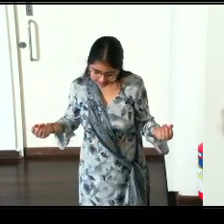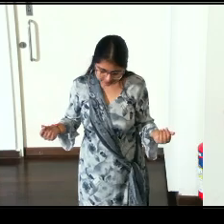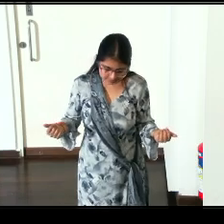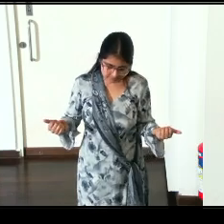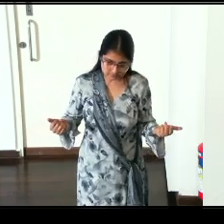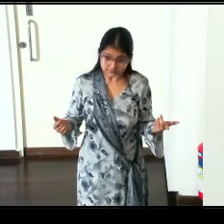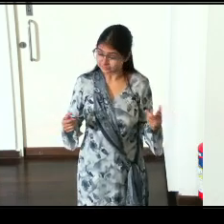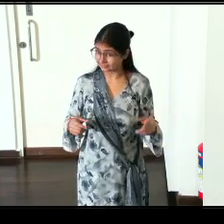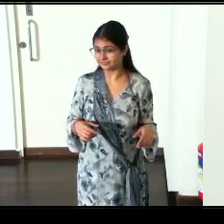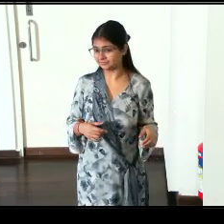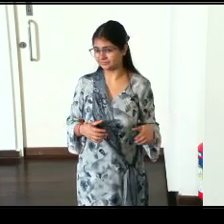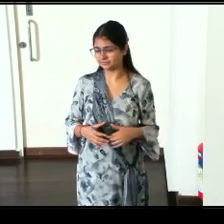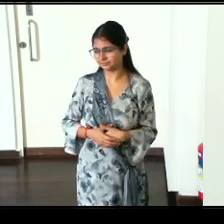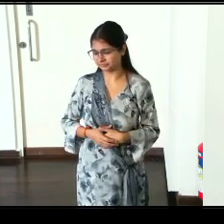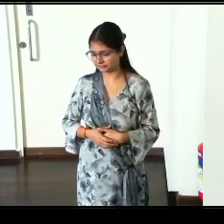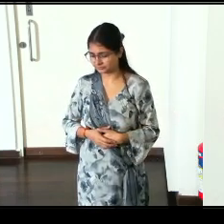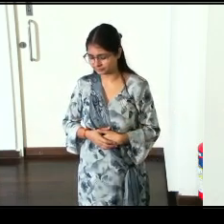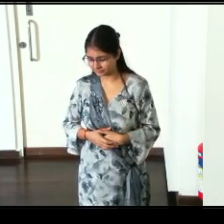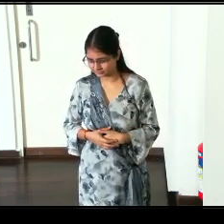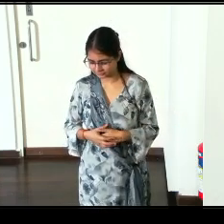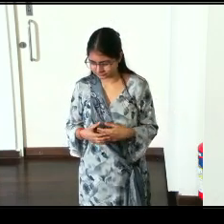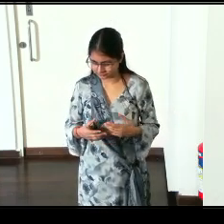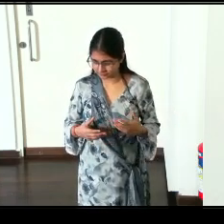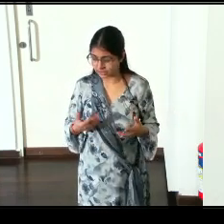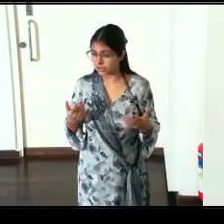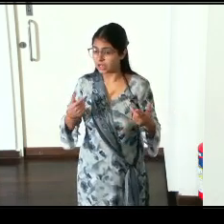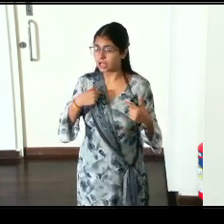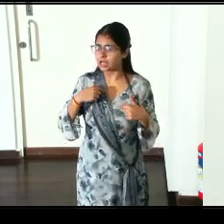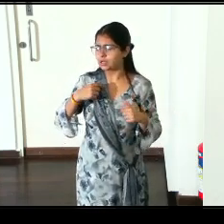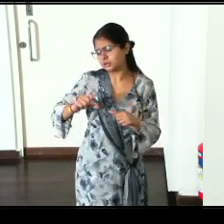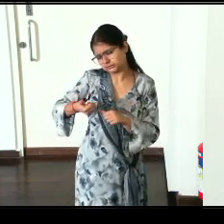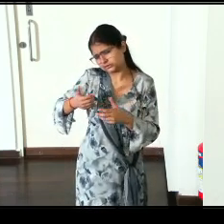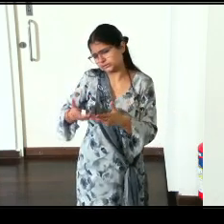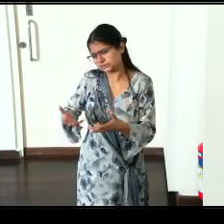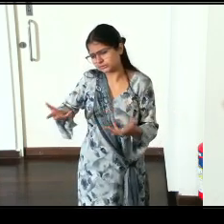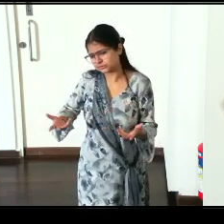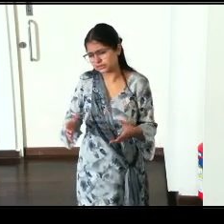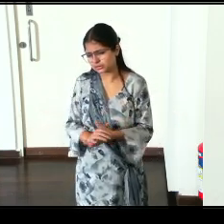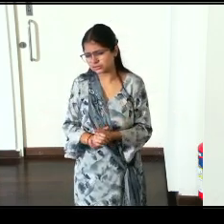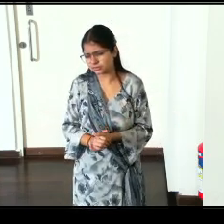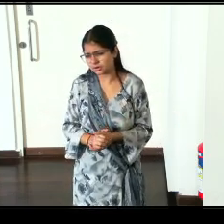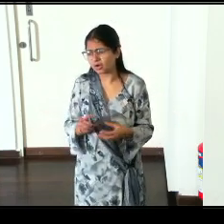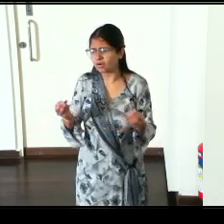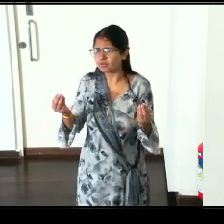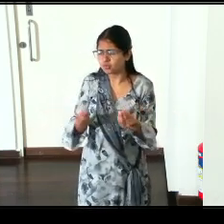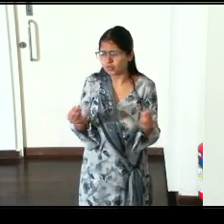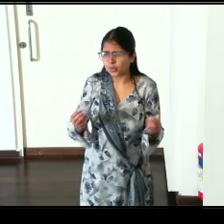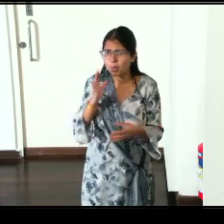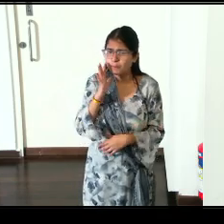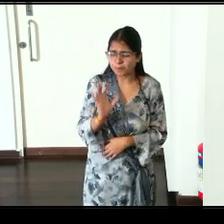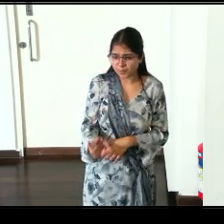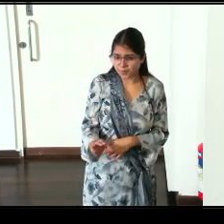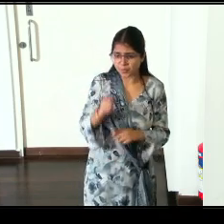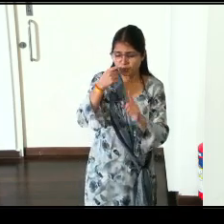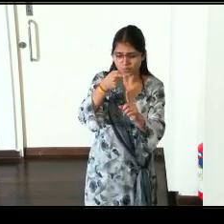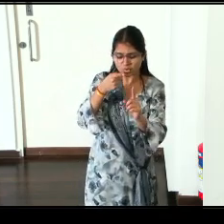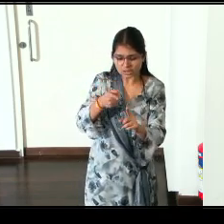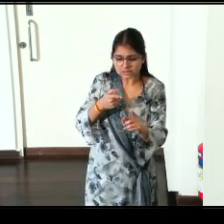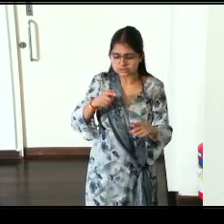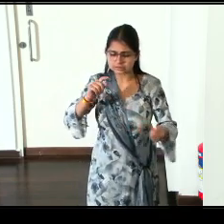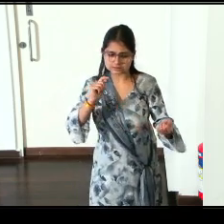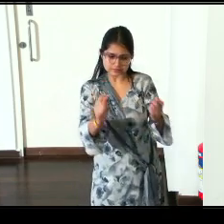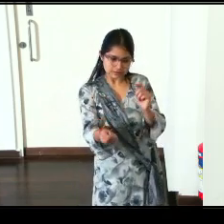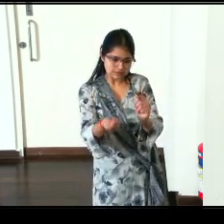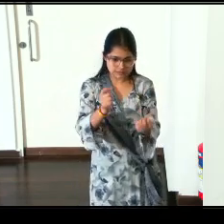Steps posters for, amongst other things, certain important kinds of shifts and